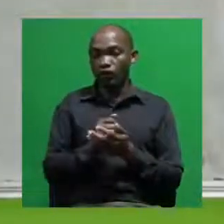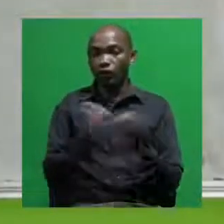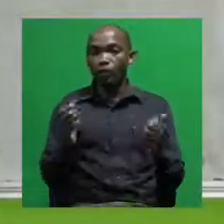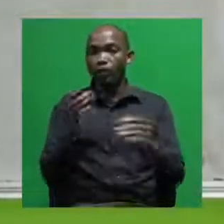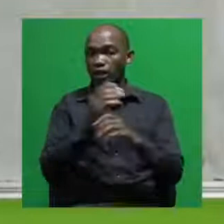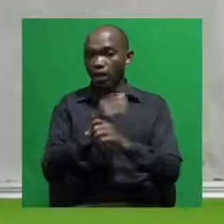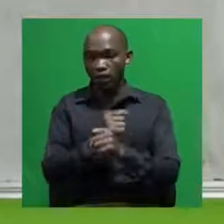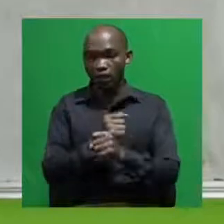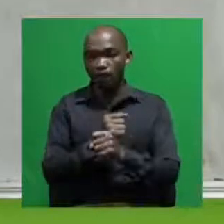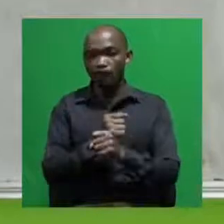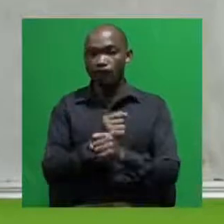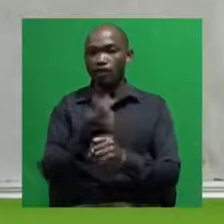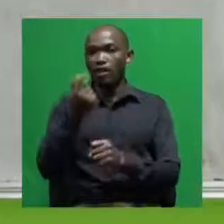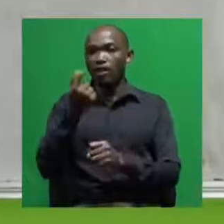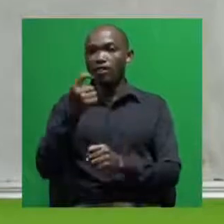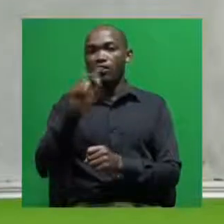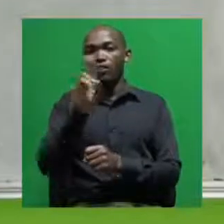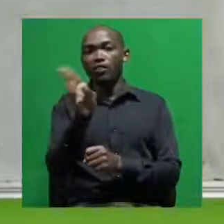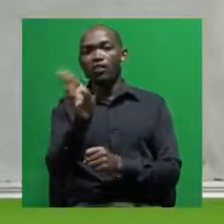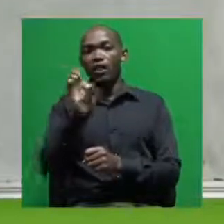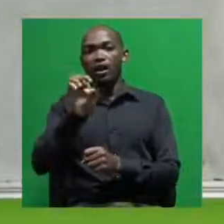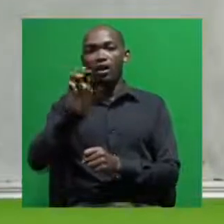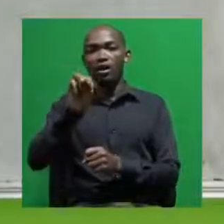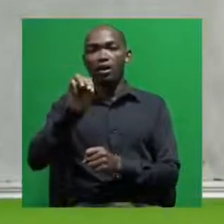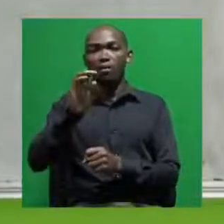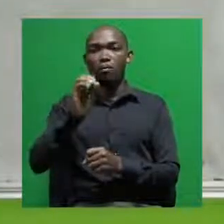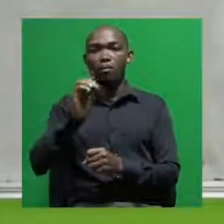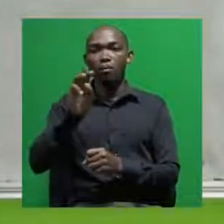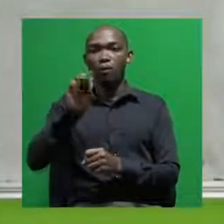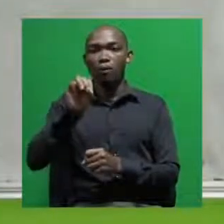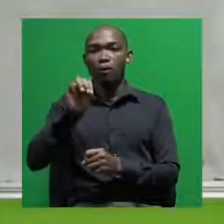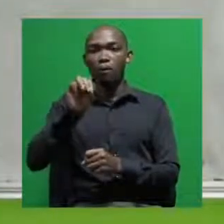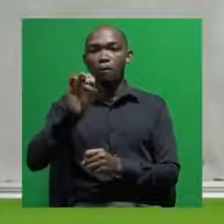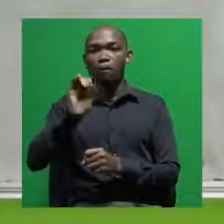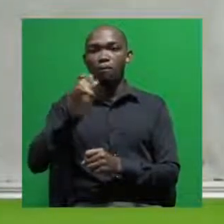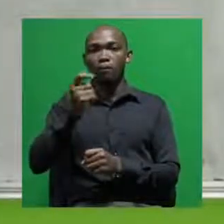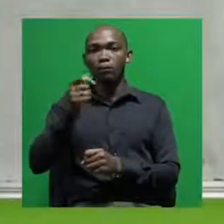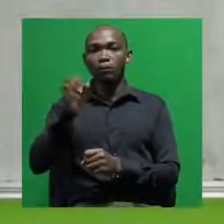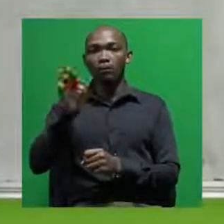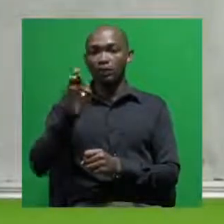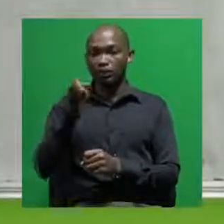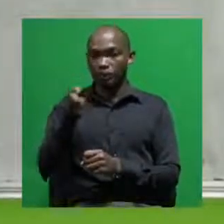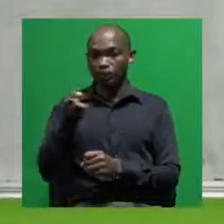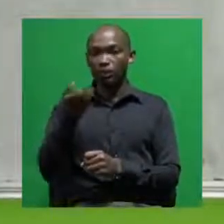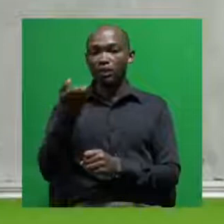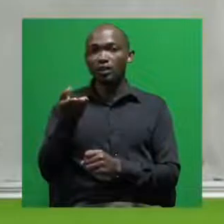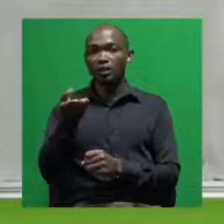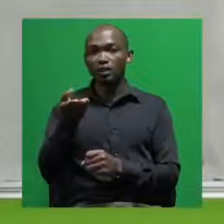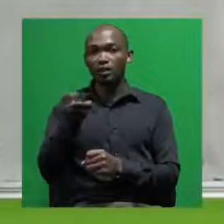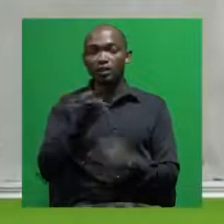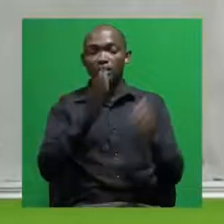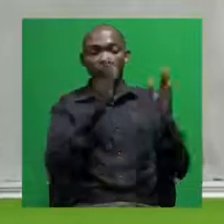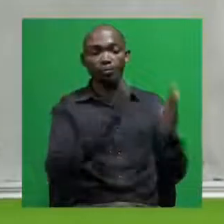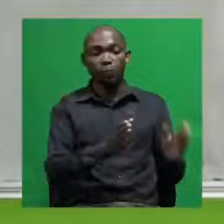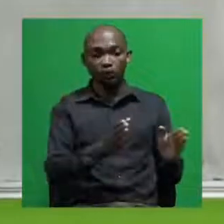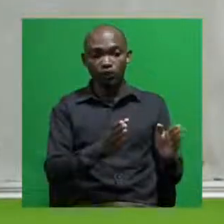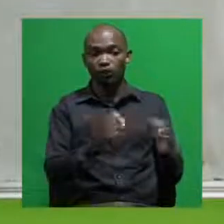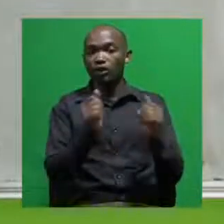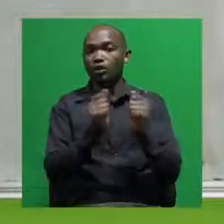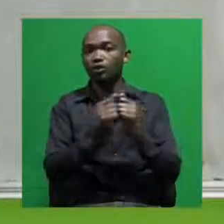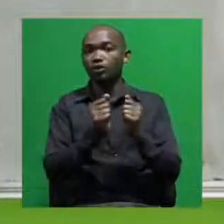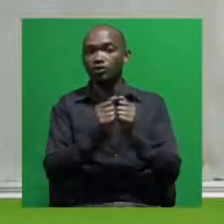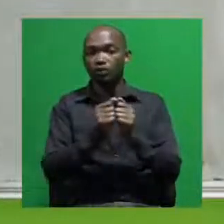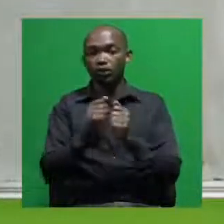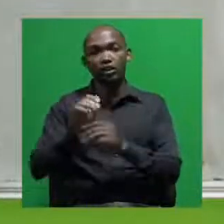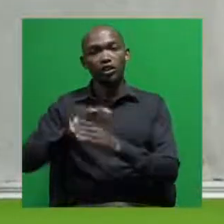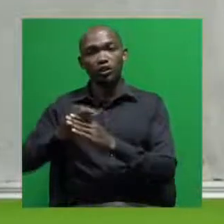have thermometer, this one. So this is the special instrument which is